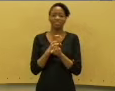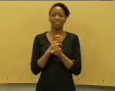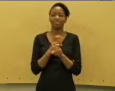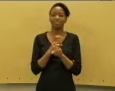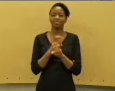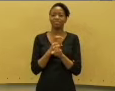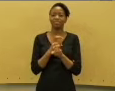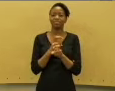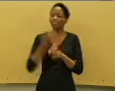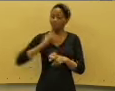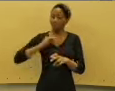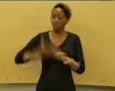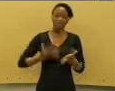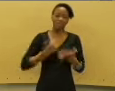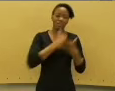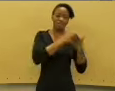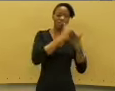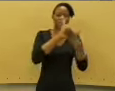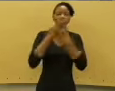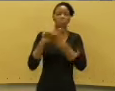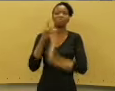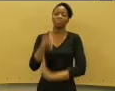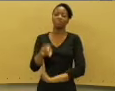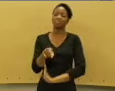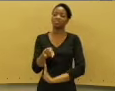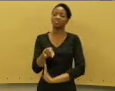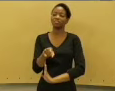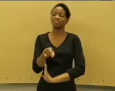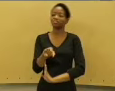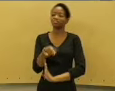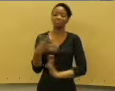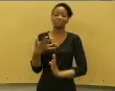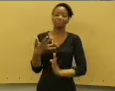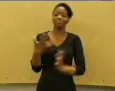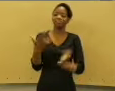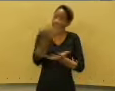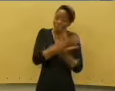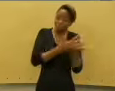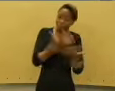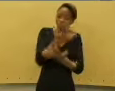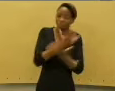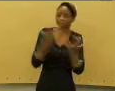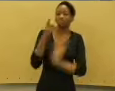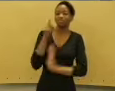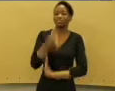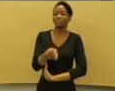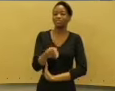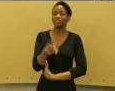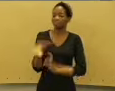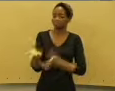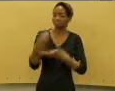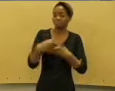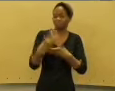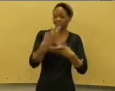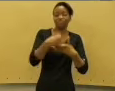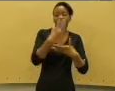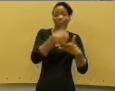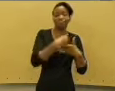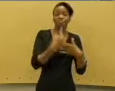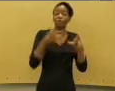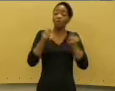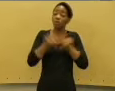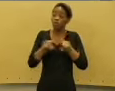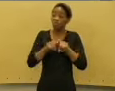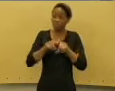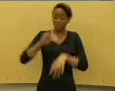let's help women, you know. Let's help women have the conversations, and women need to help themselves come,